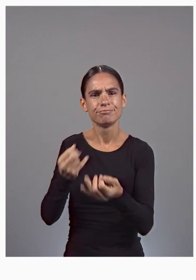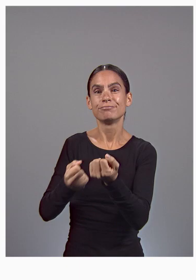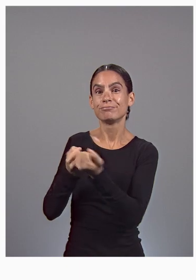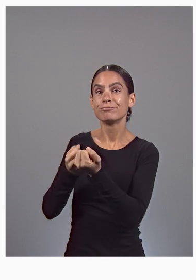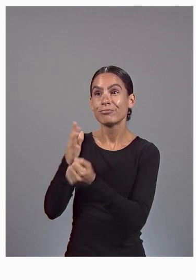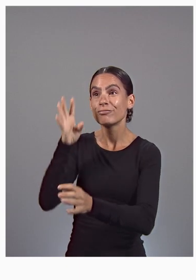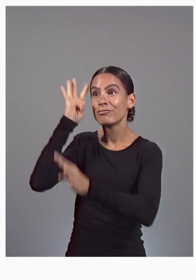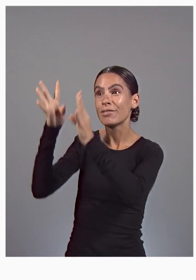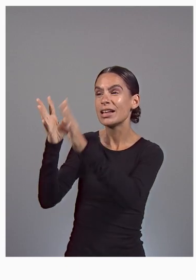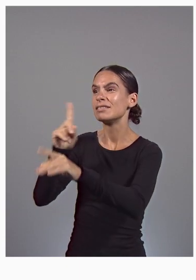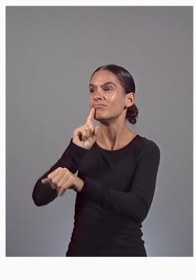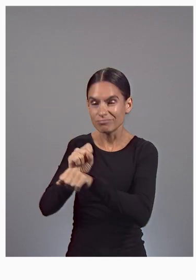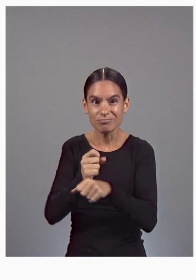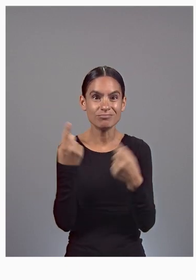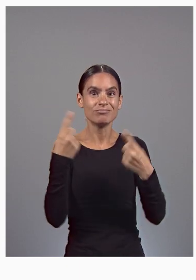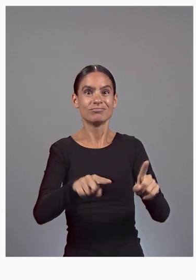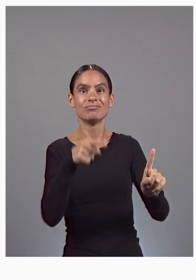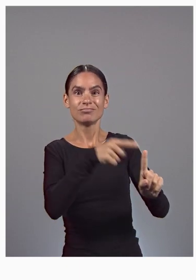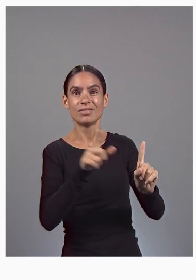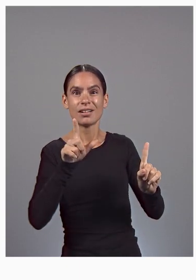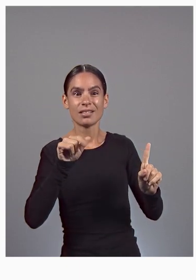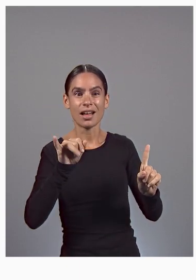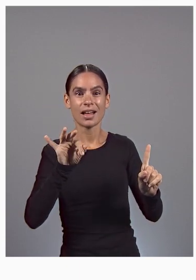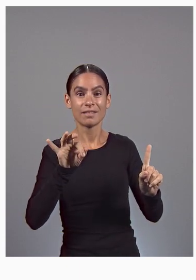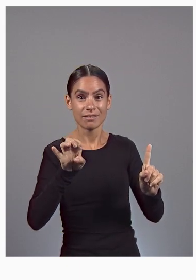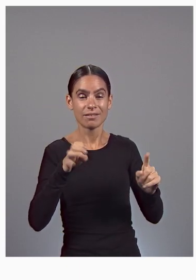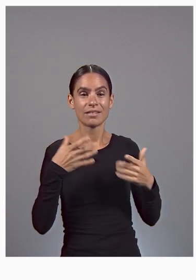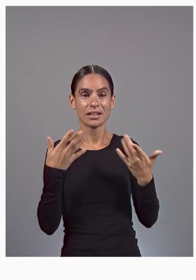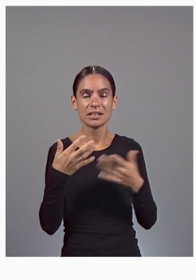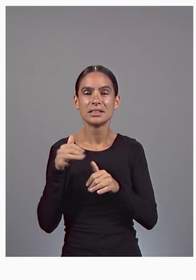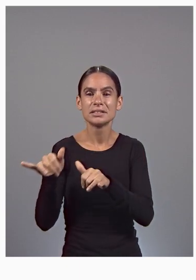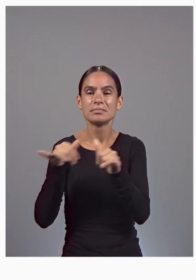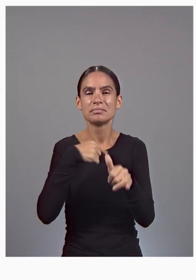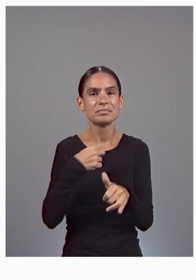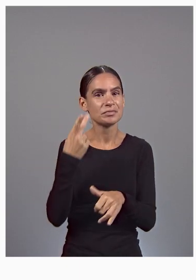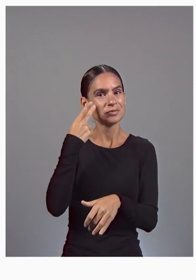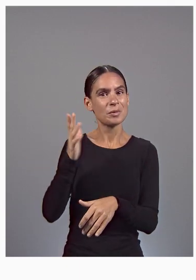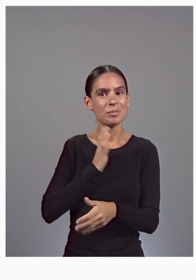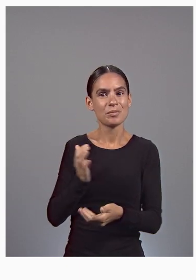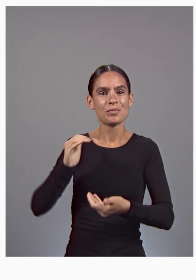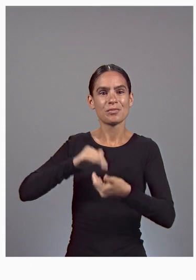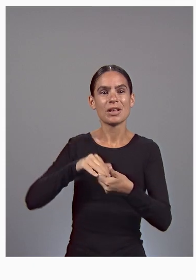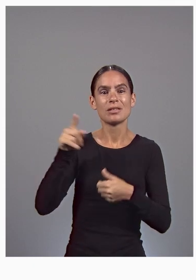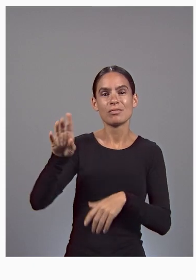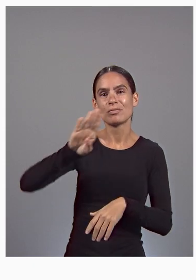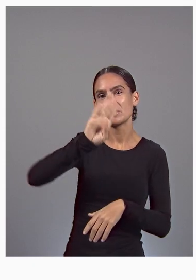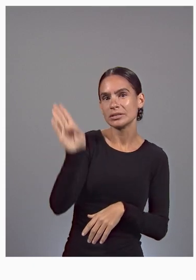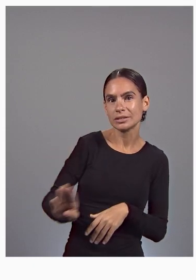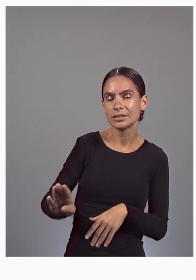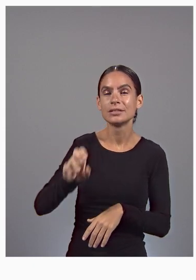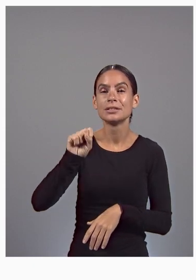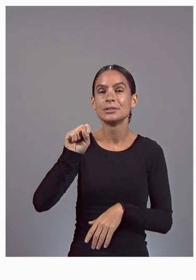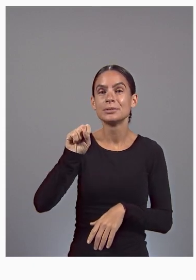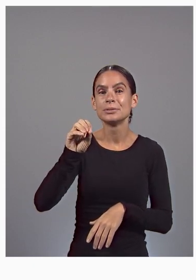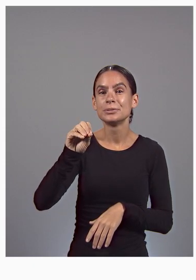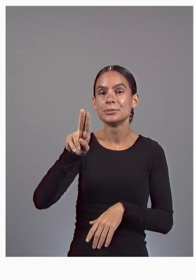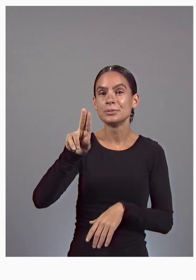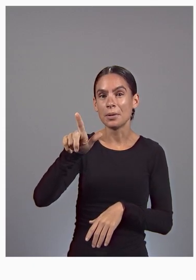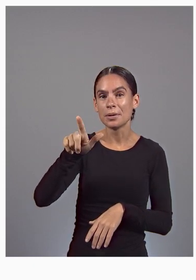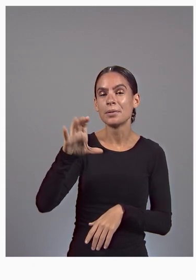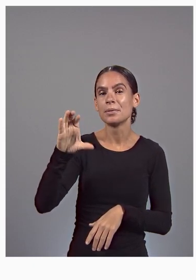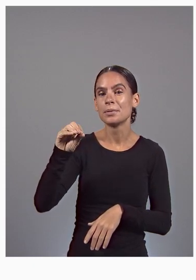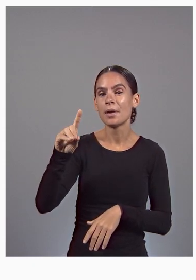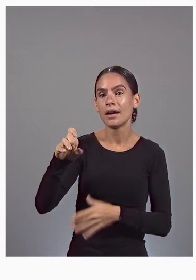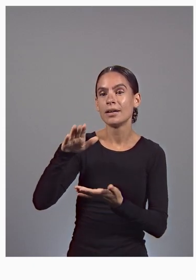life. Just like we saw with our partner in Brazil, Soul Code Academy, and one of